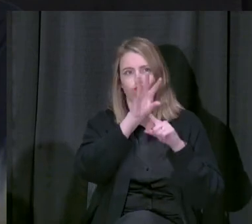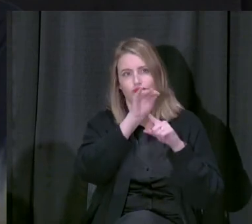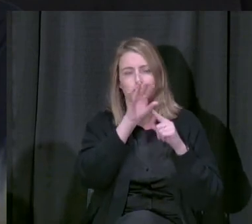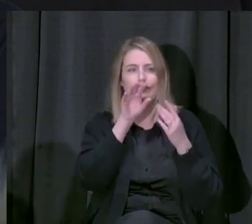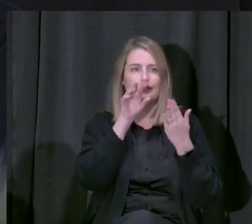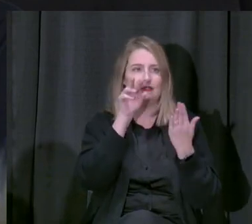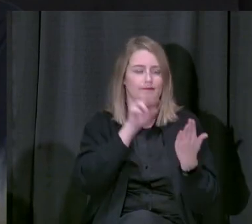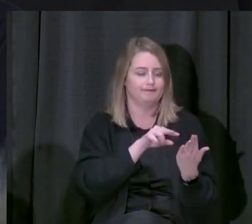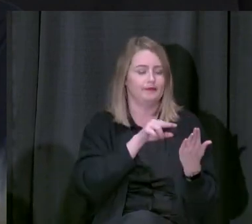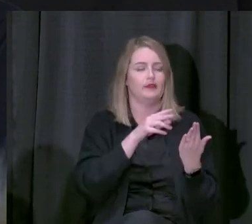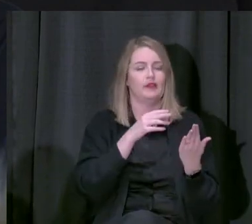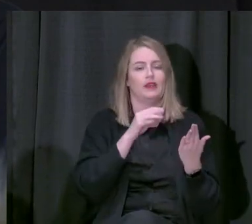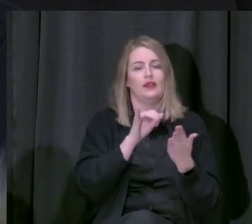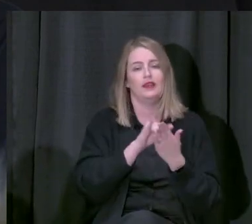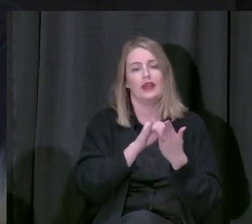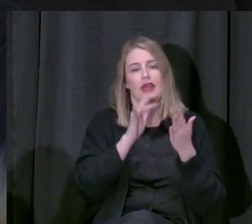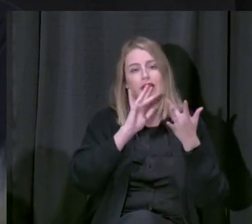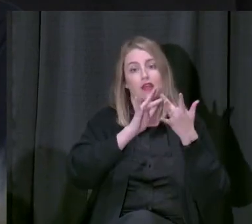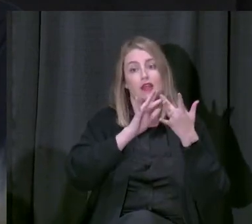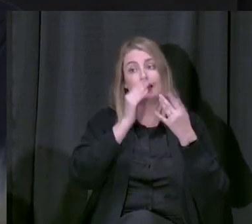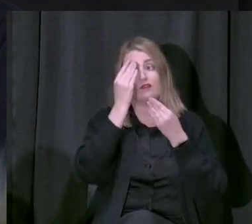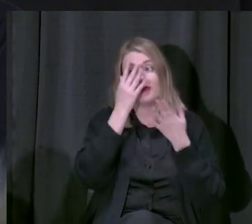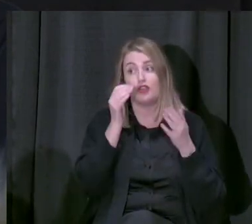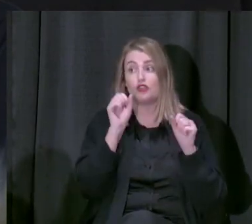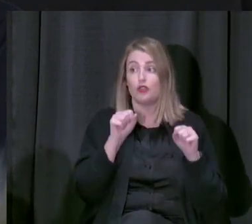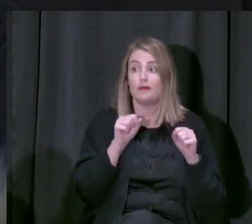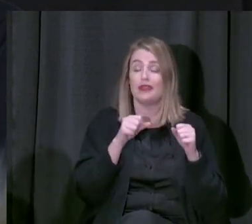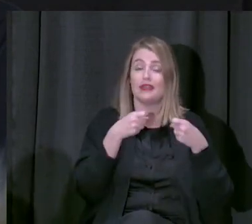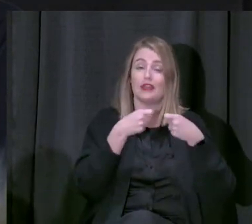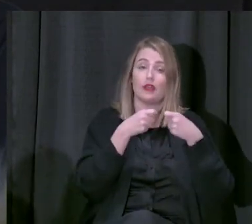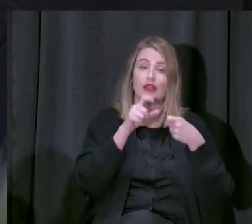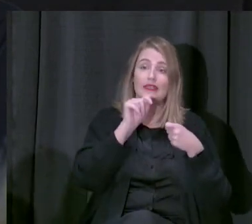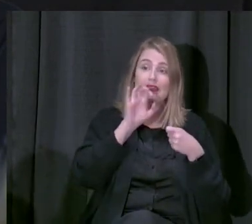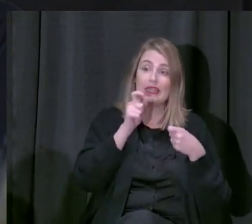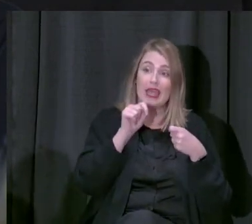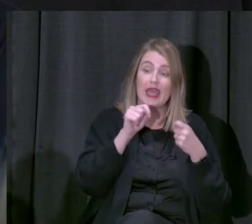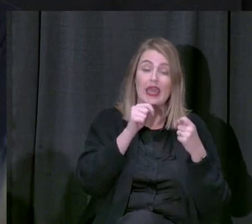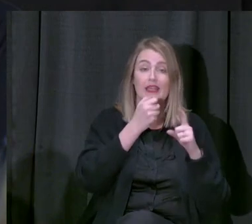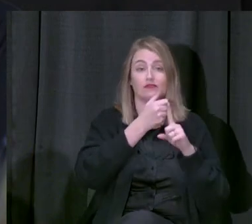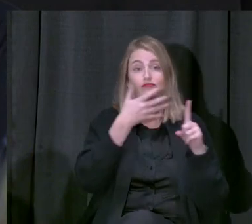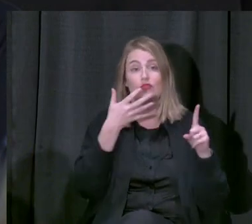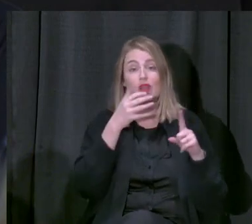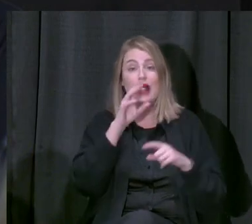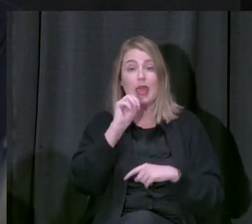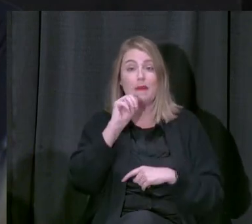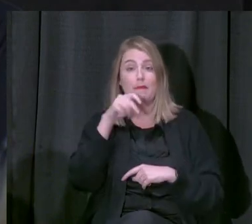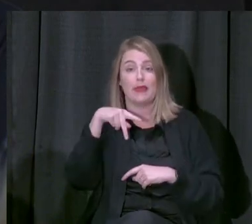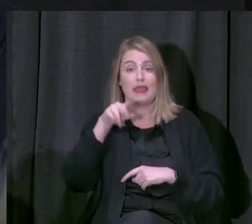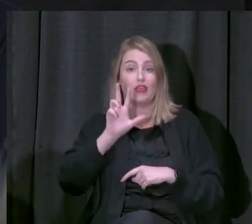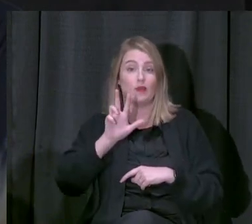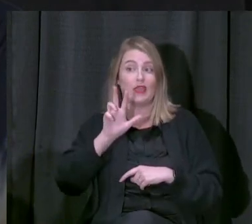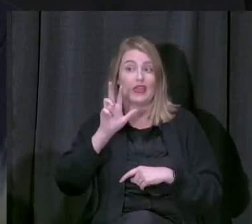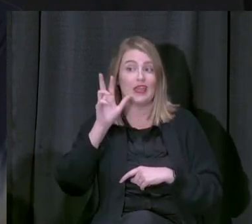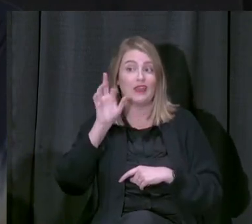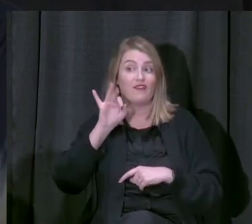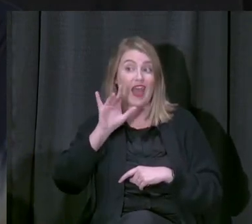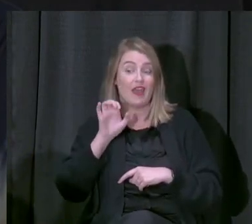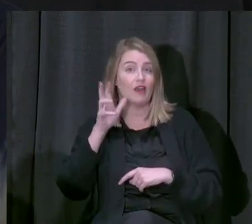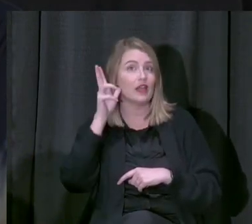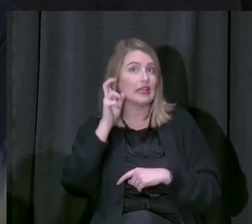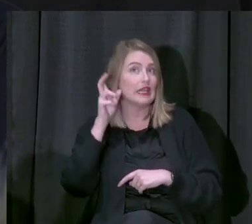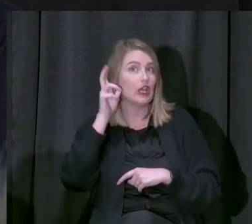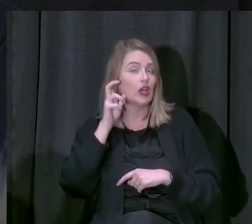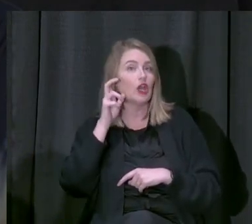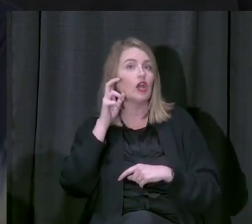information online. That information could be either electronic text or it could be an MP3 file, so you actually hear the curator